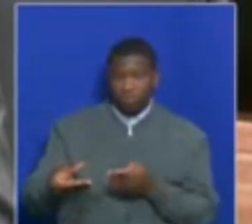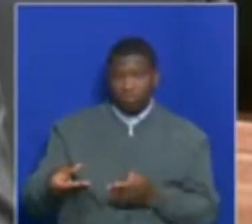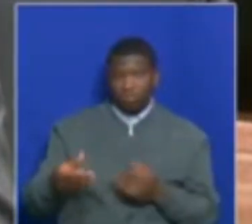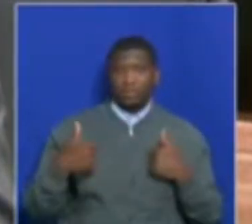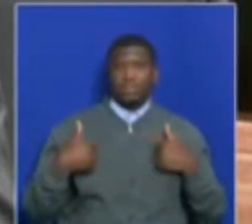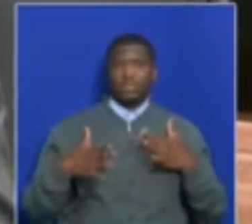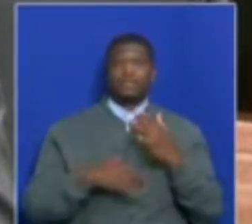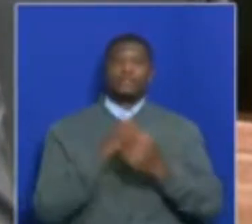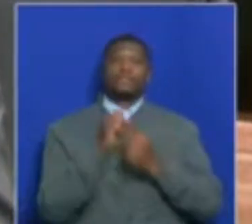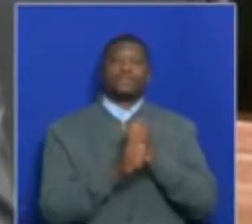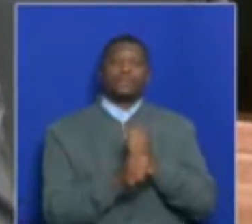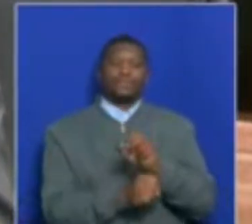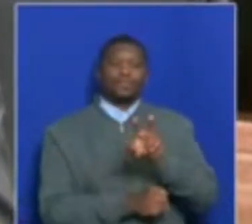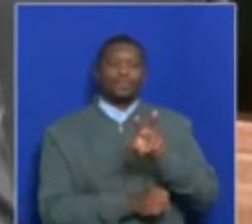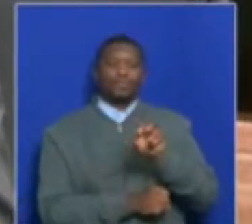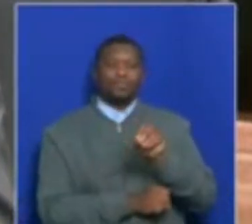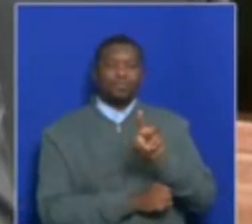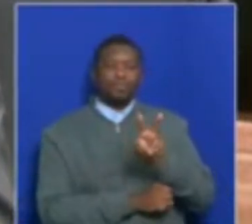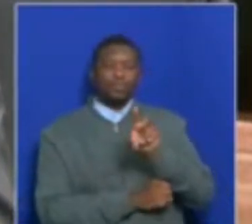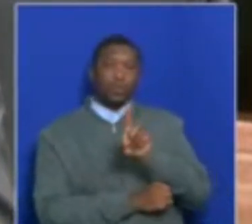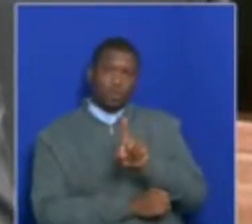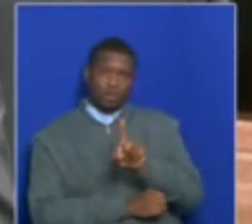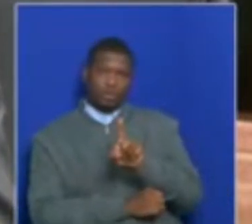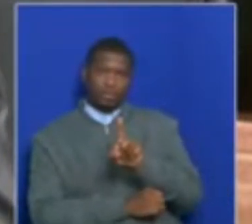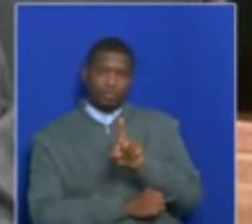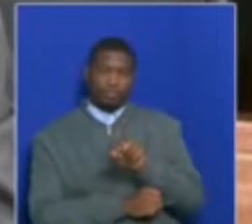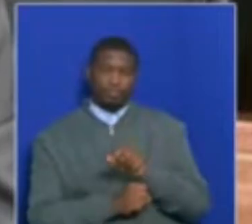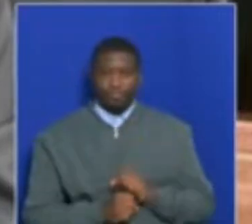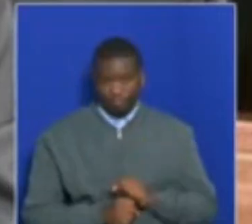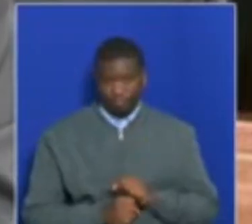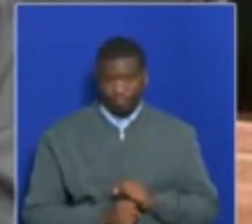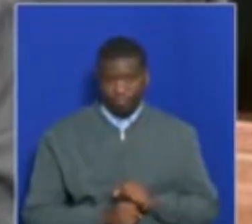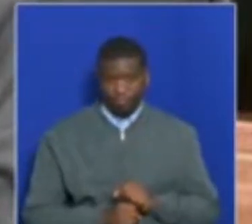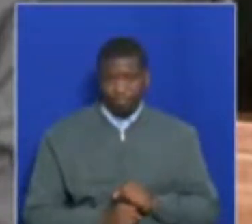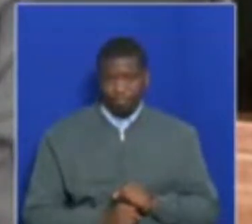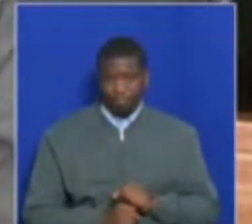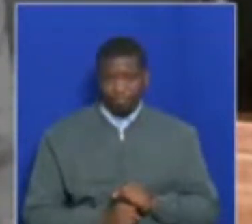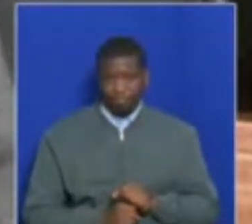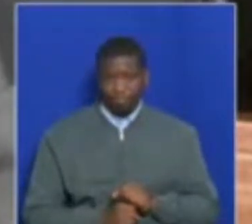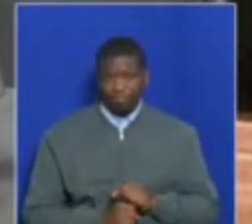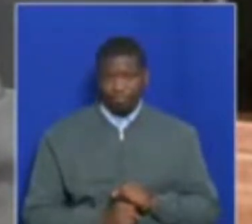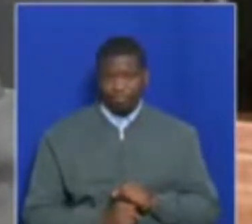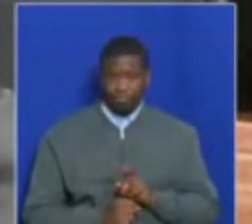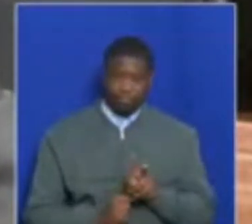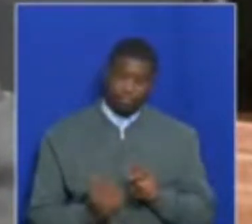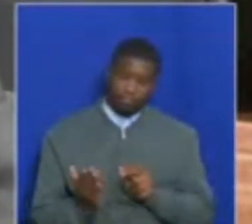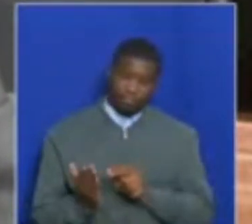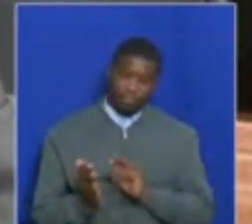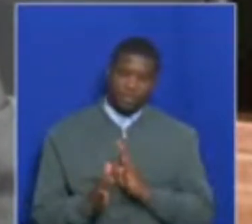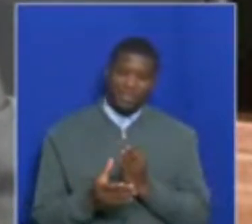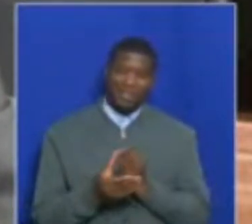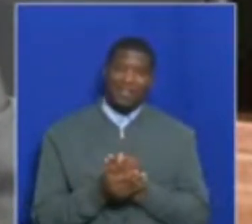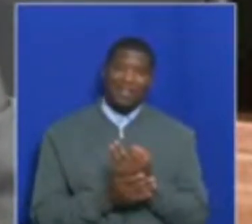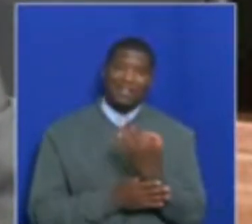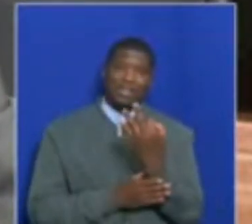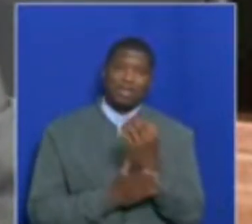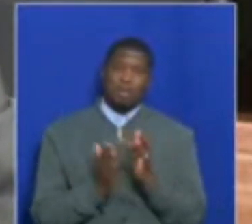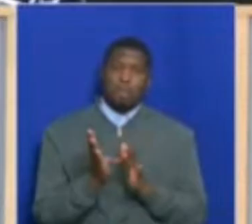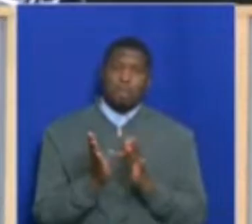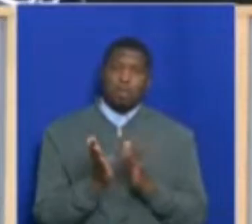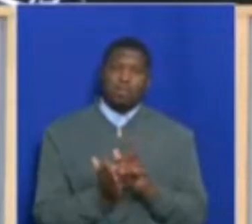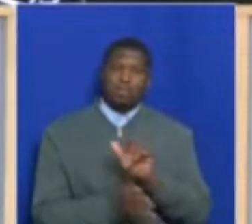case, and if we can go to file 3, page 866.